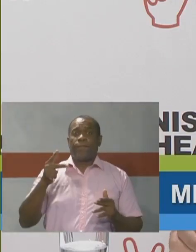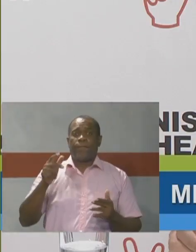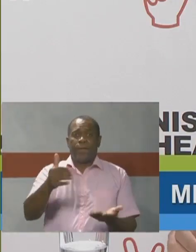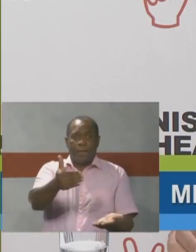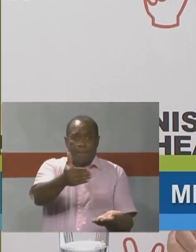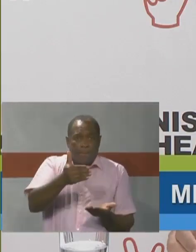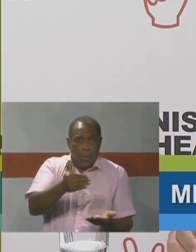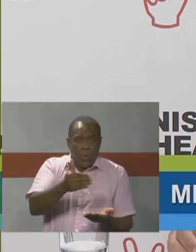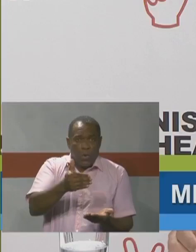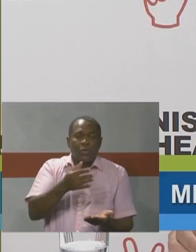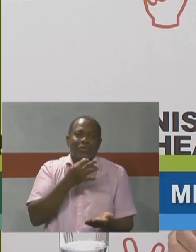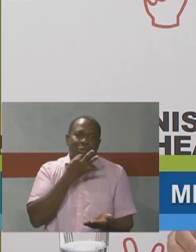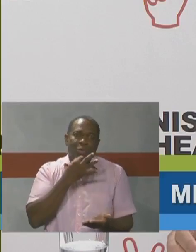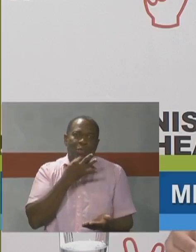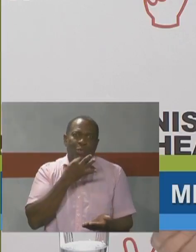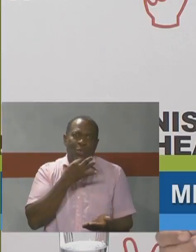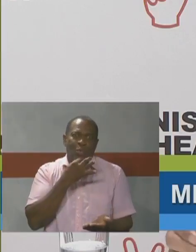of time.